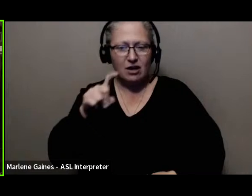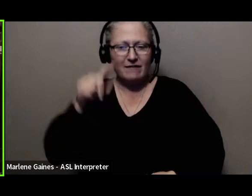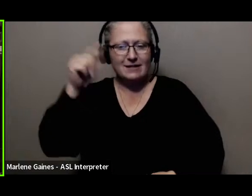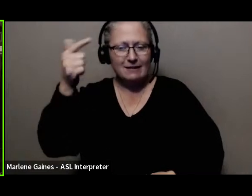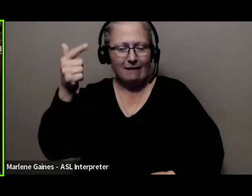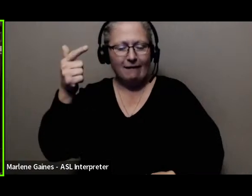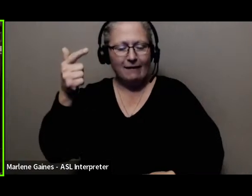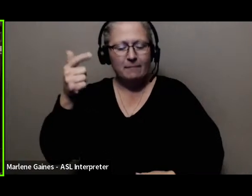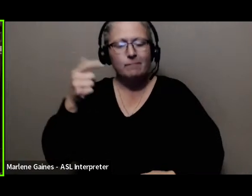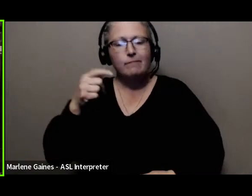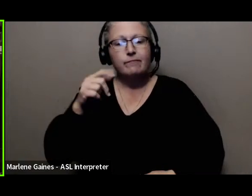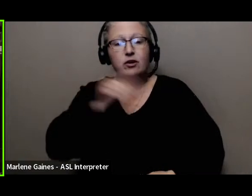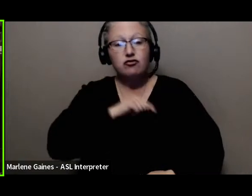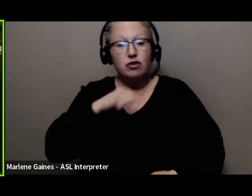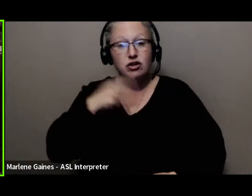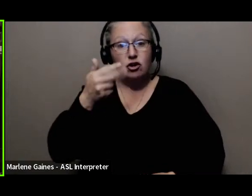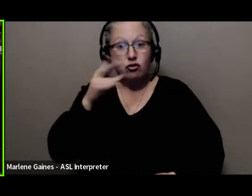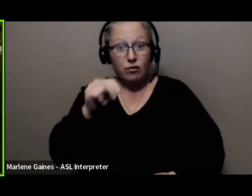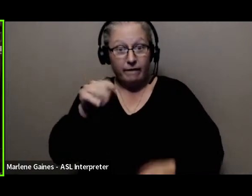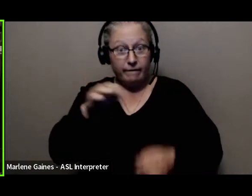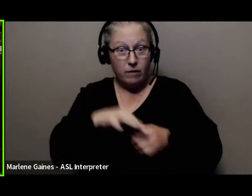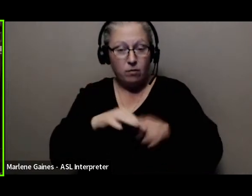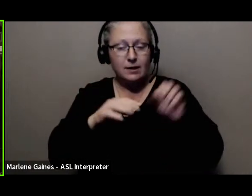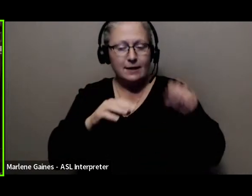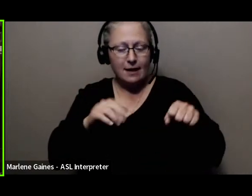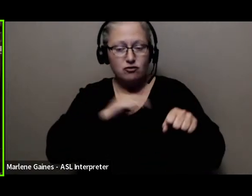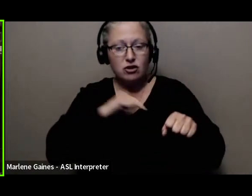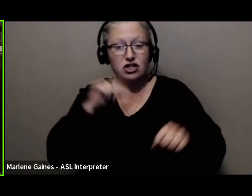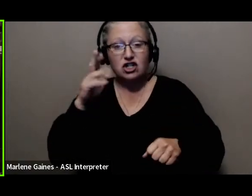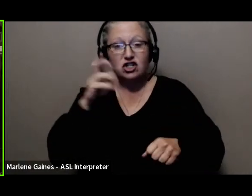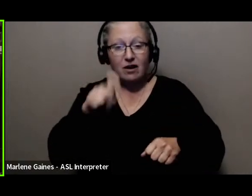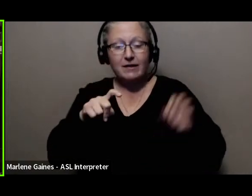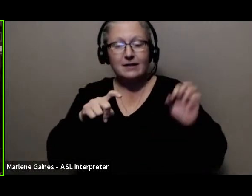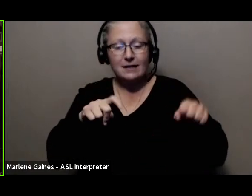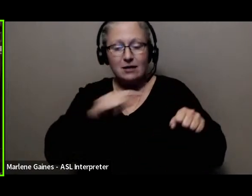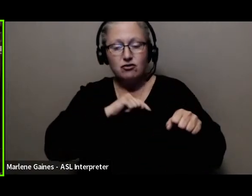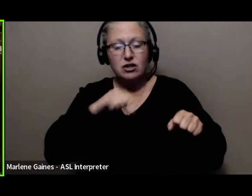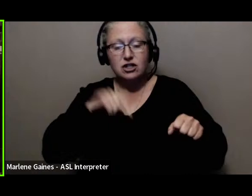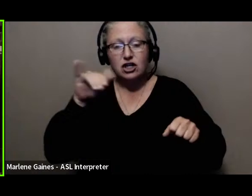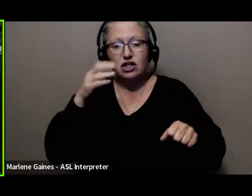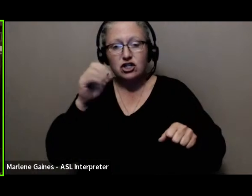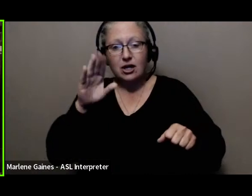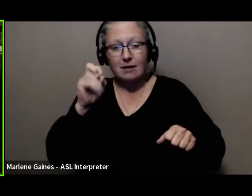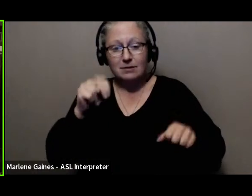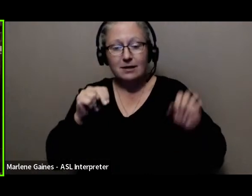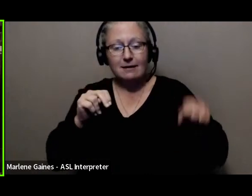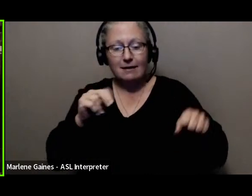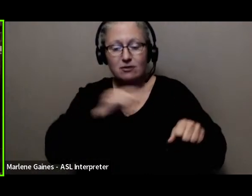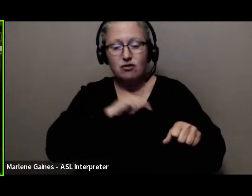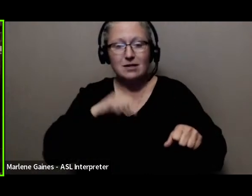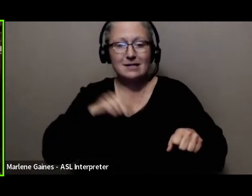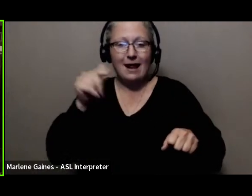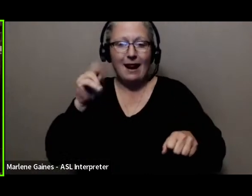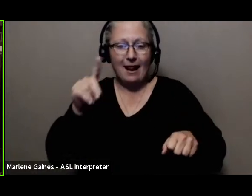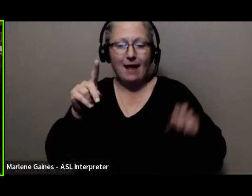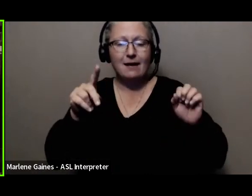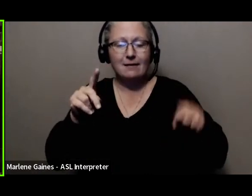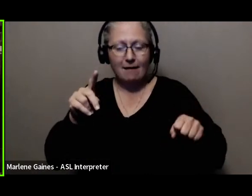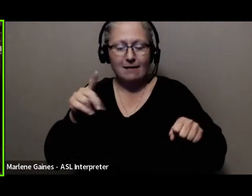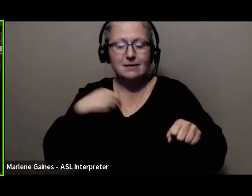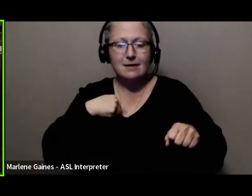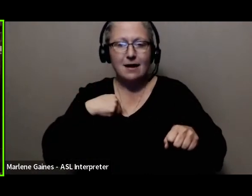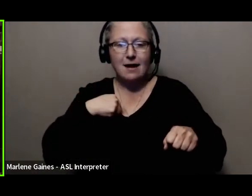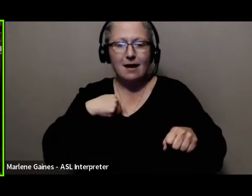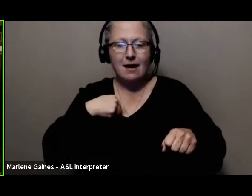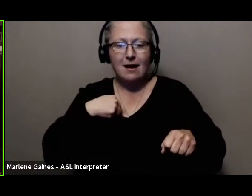seconds. Trustee Griffin, how do you vote? Aye. Trustee Chavez? Aye. Trustee Jacobson? Aye. Trustee Land? Aye. I did